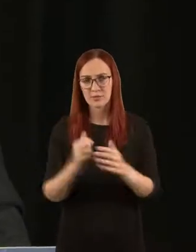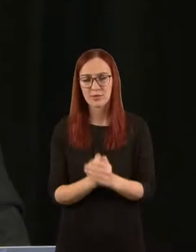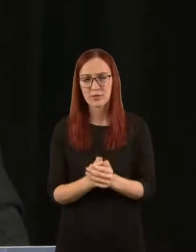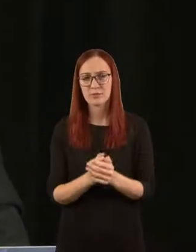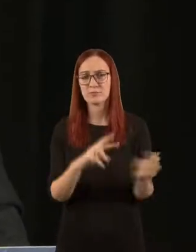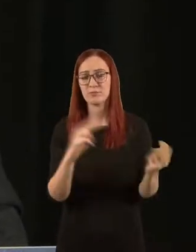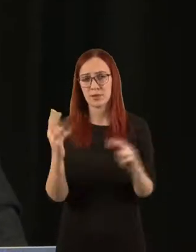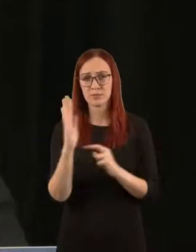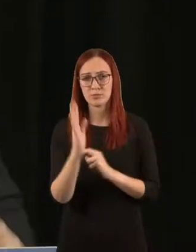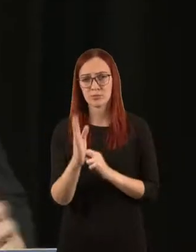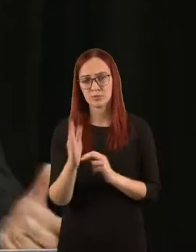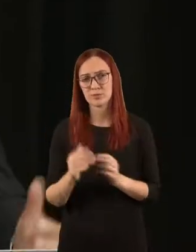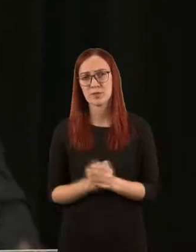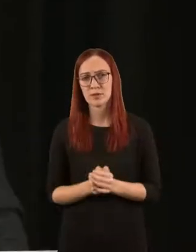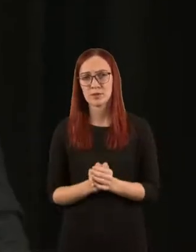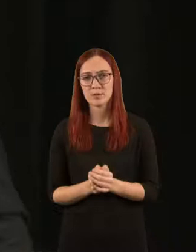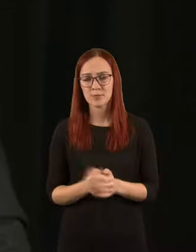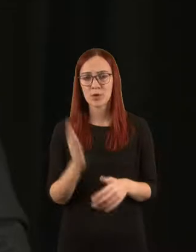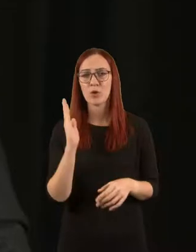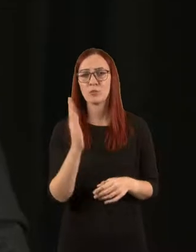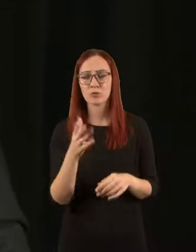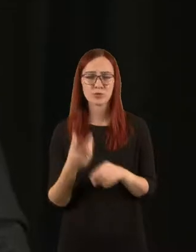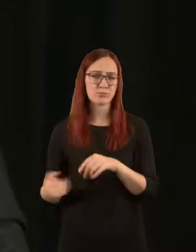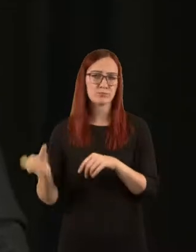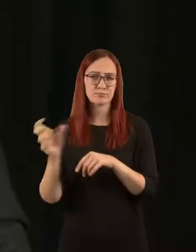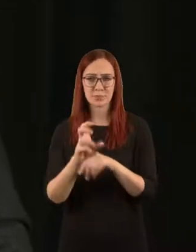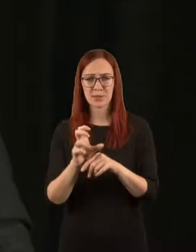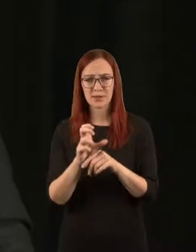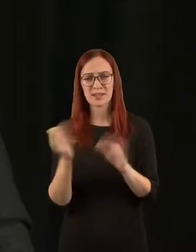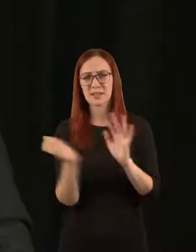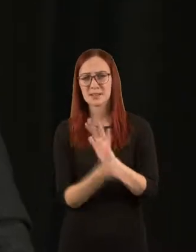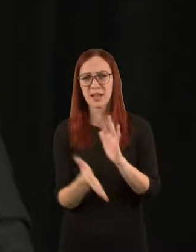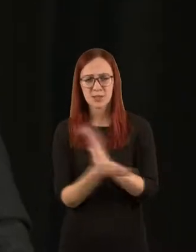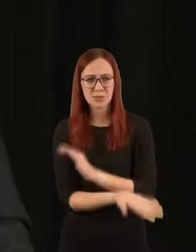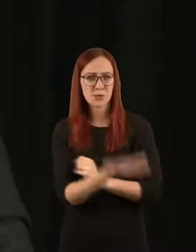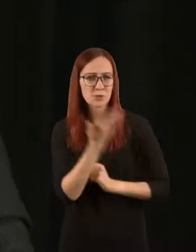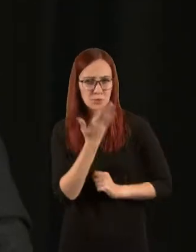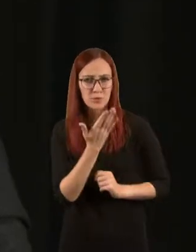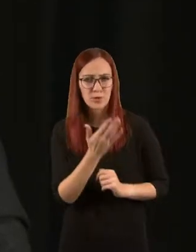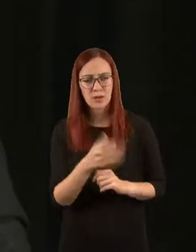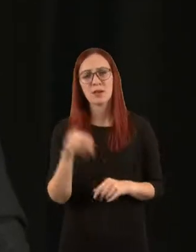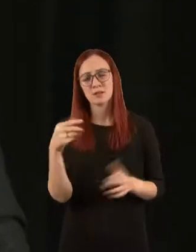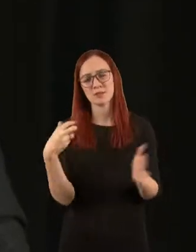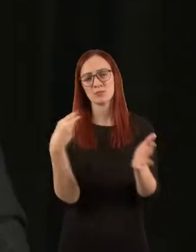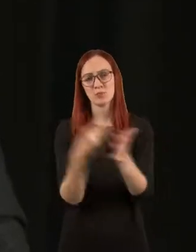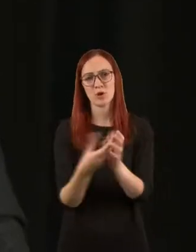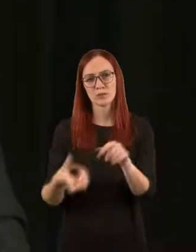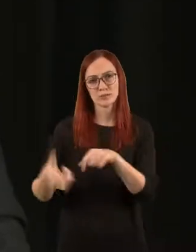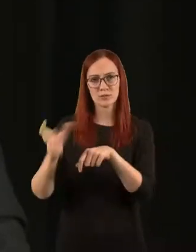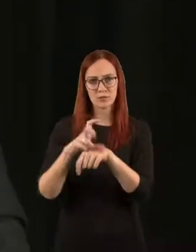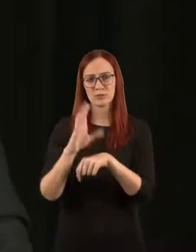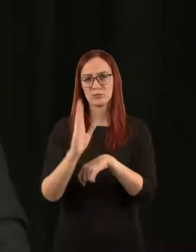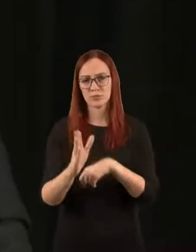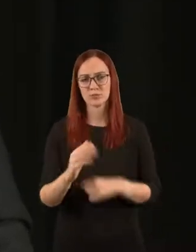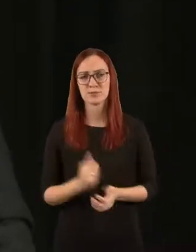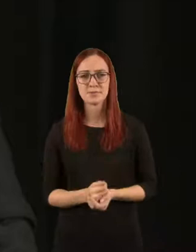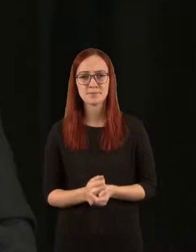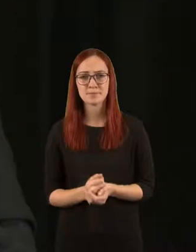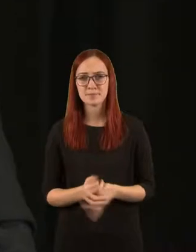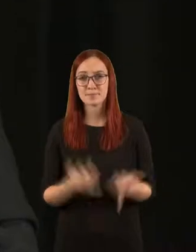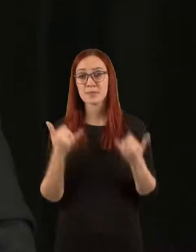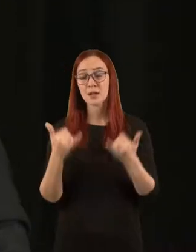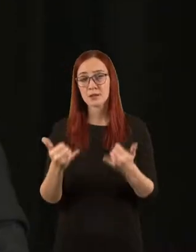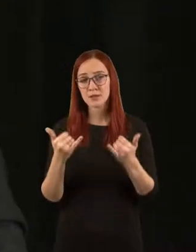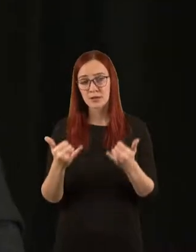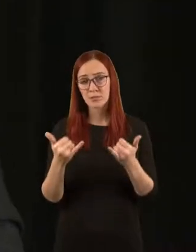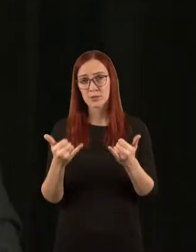on the first import will be changed. It will be increased for the most polluting vehicles. It